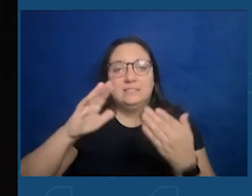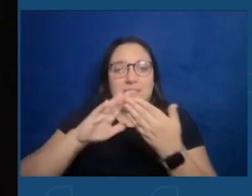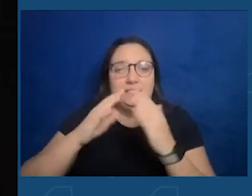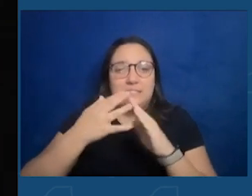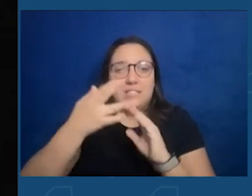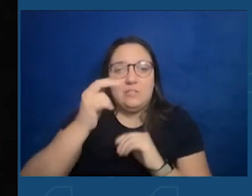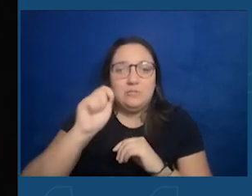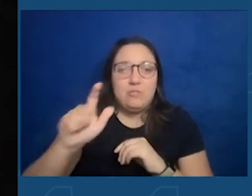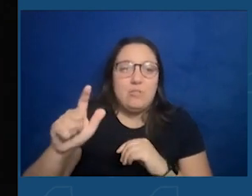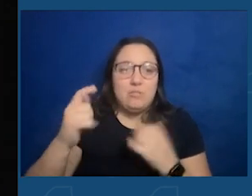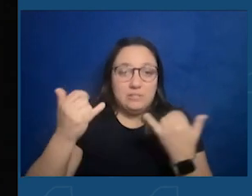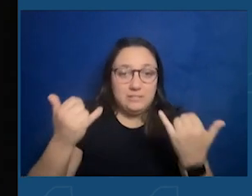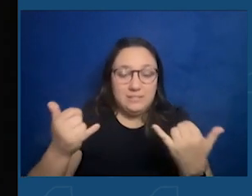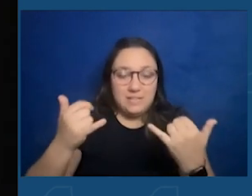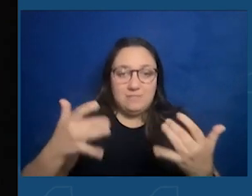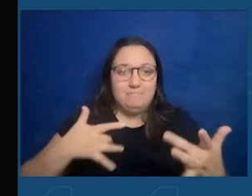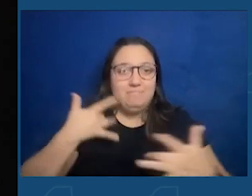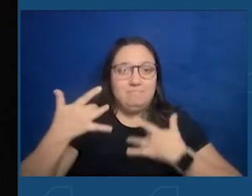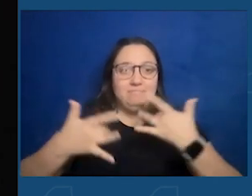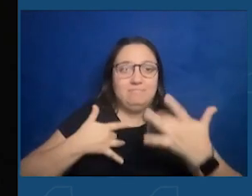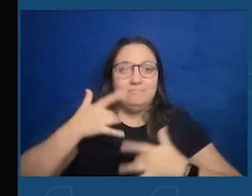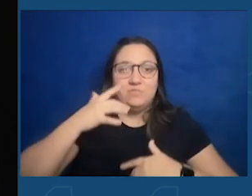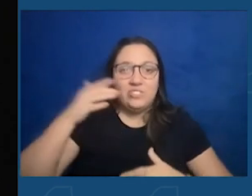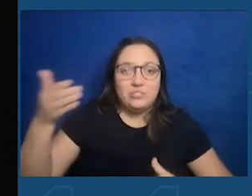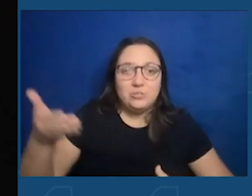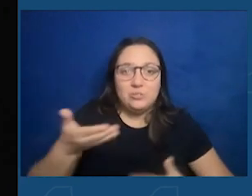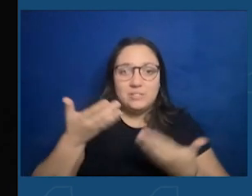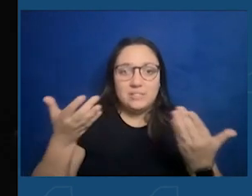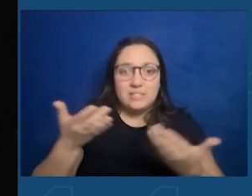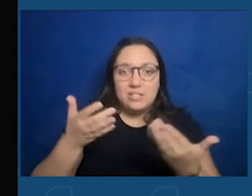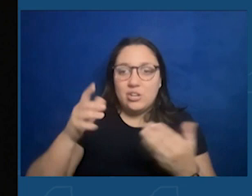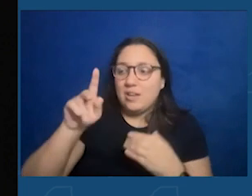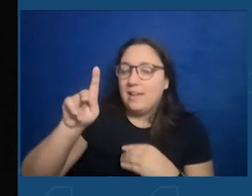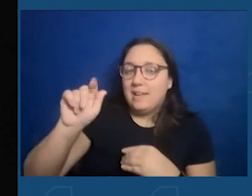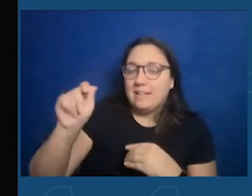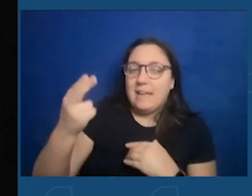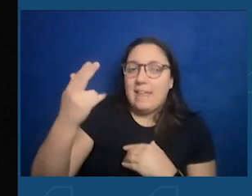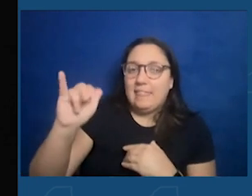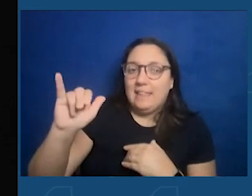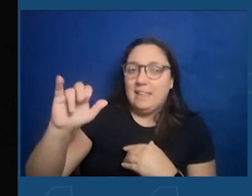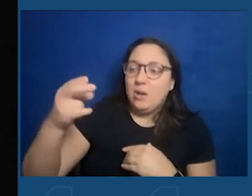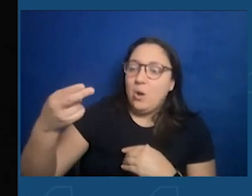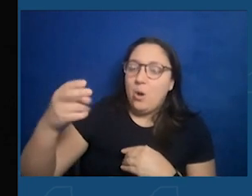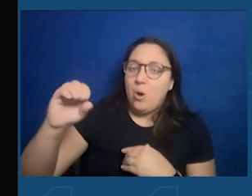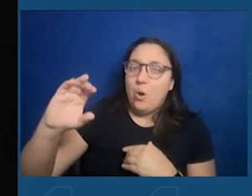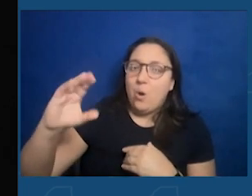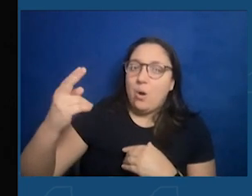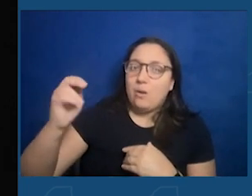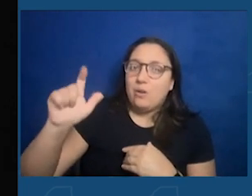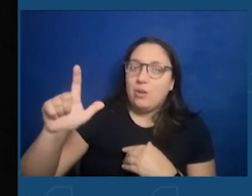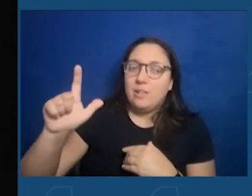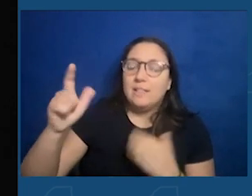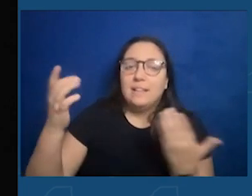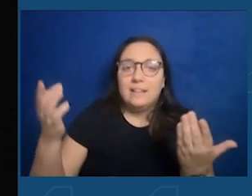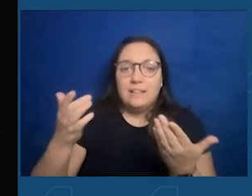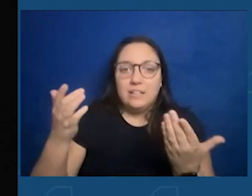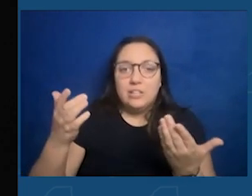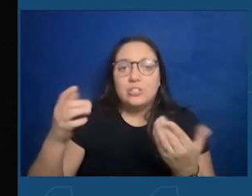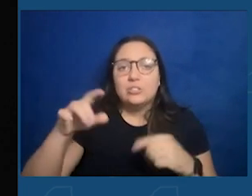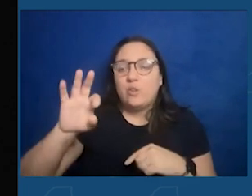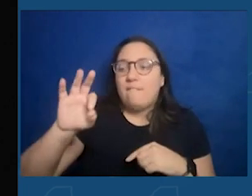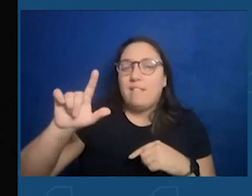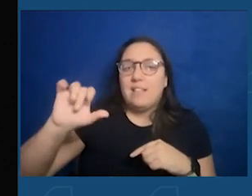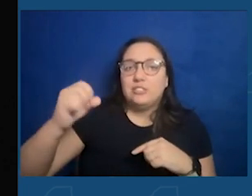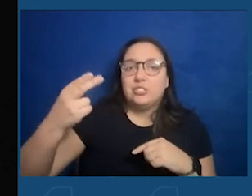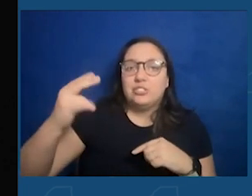our governor, Kathy Hochul, back home here to Flushing and to Queens. Our governor is no stranger to the borough